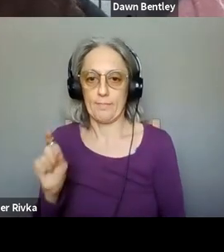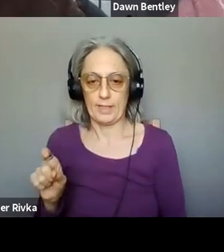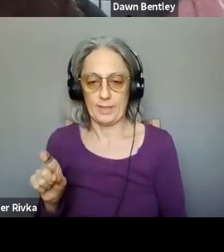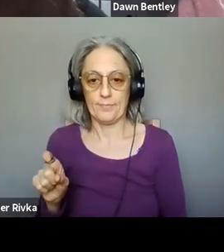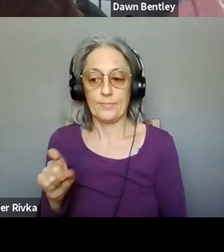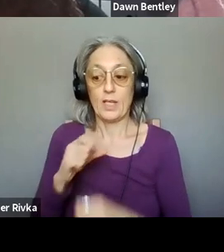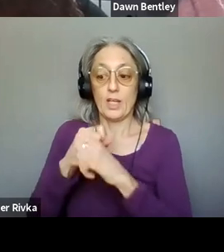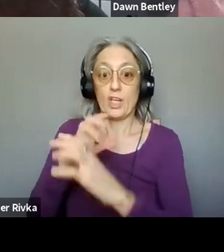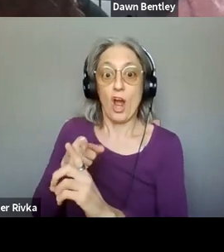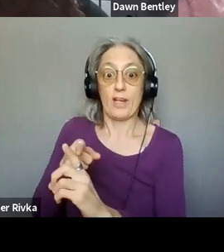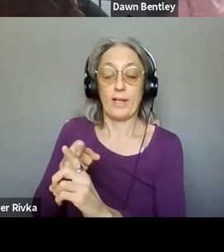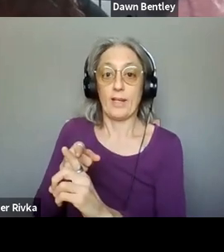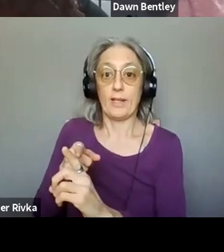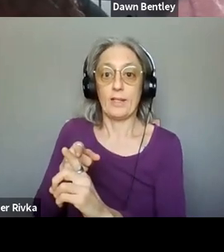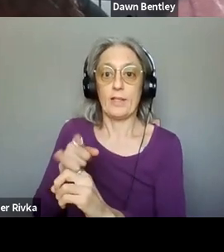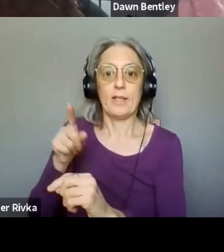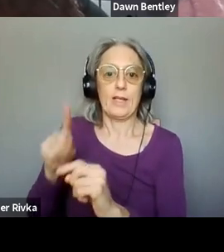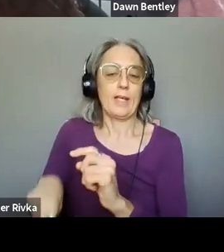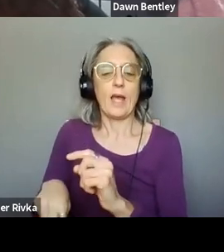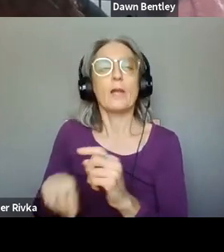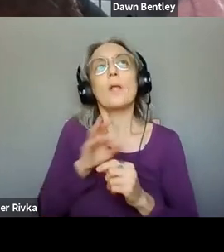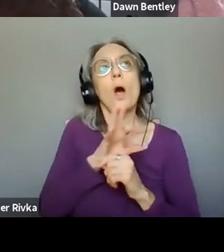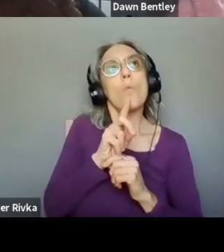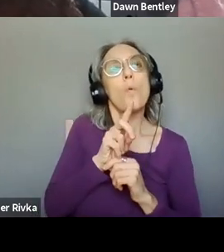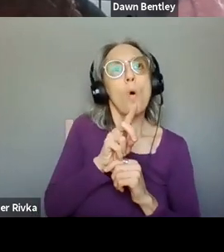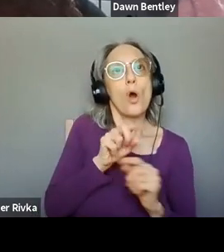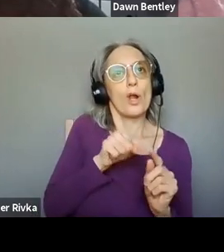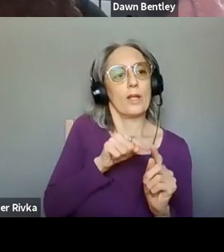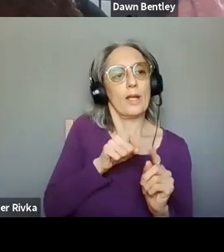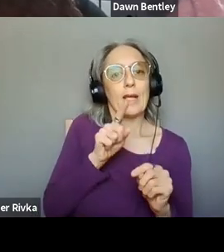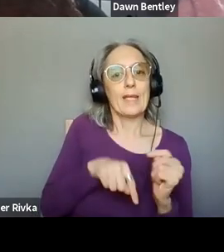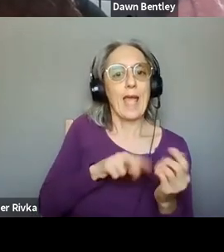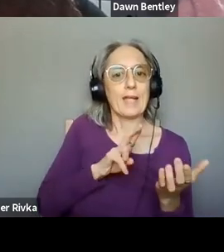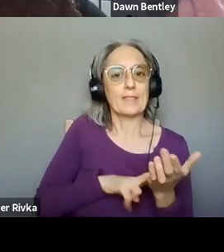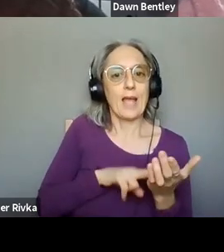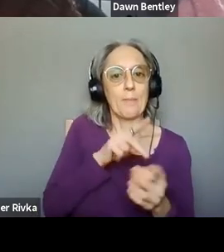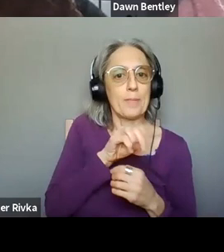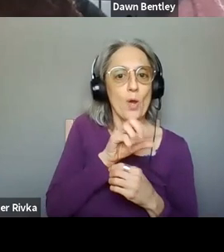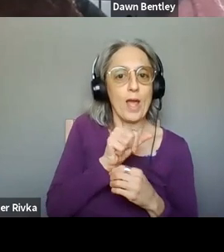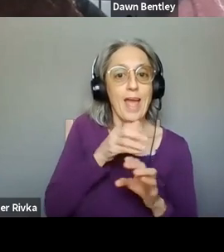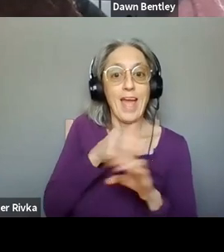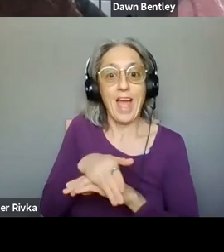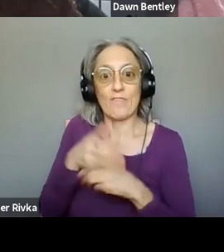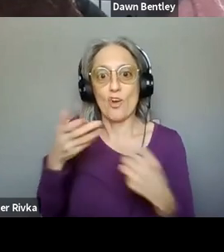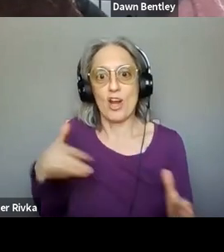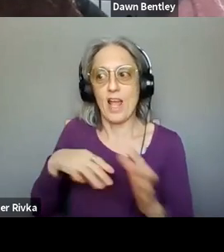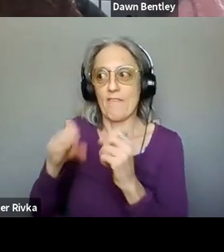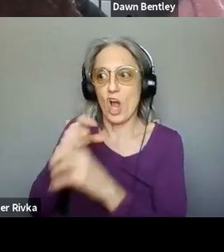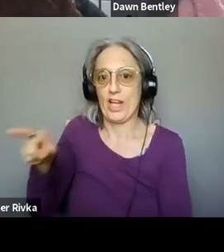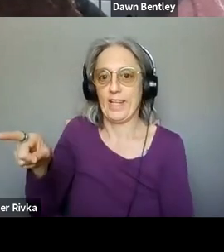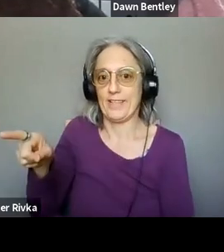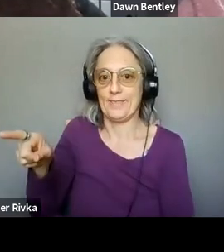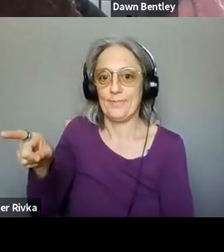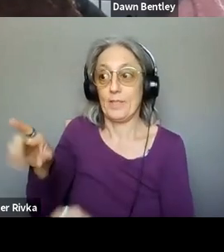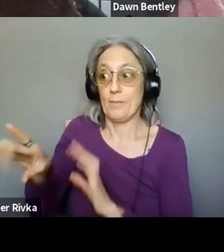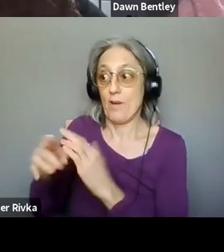not able to, a ward is not able to sign a power of attorney after they're under a guardianship, and a guardian does not have authority to sign